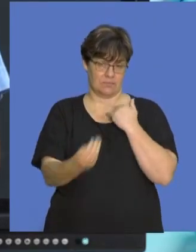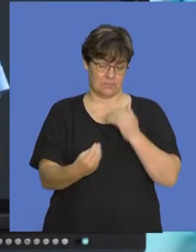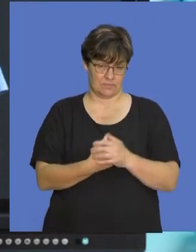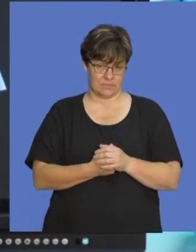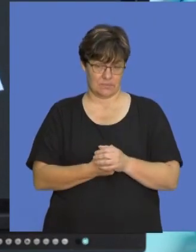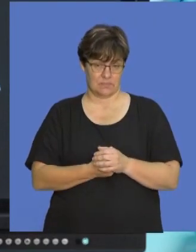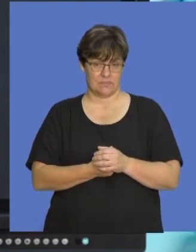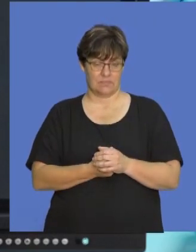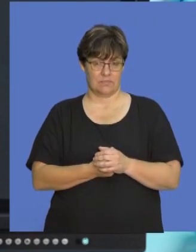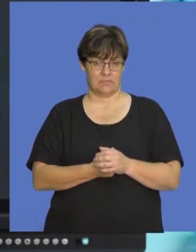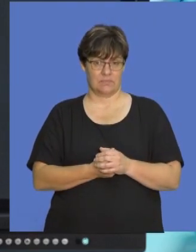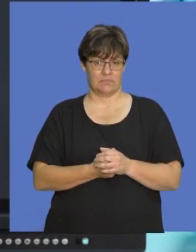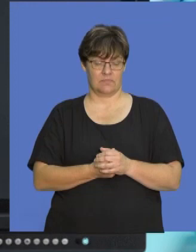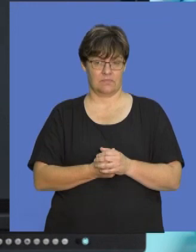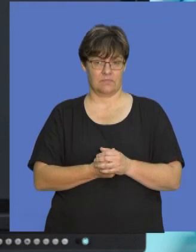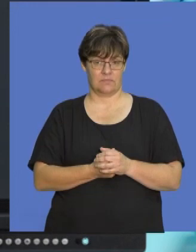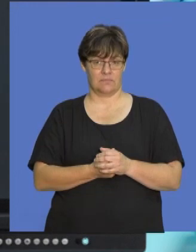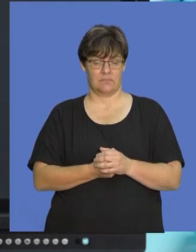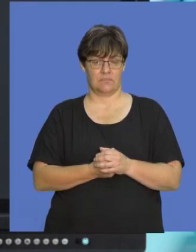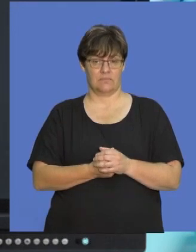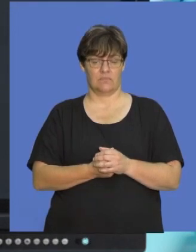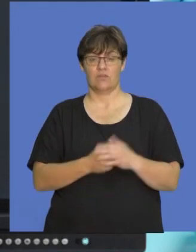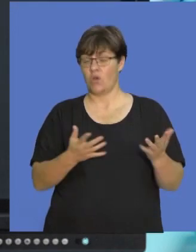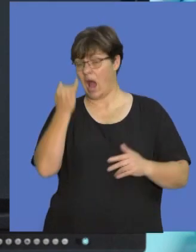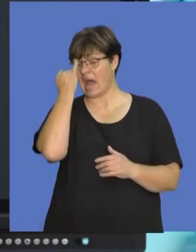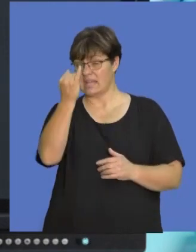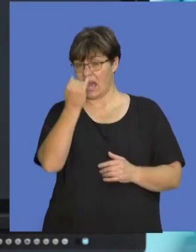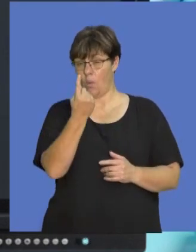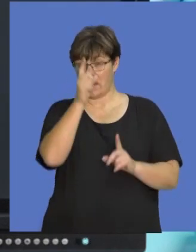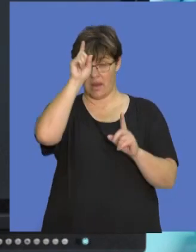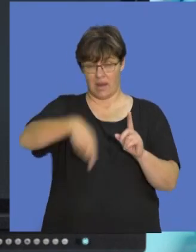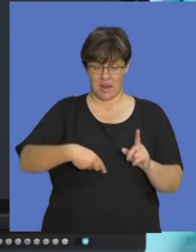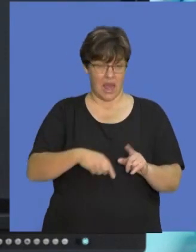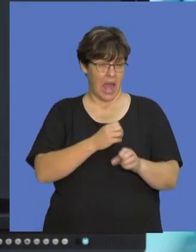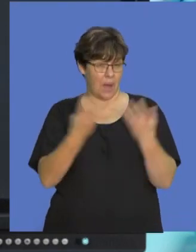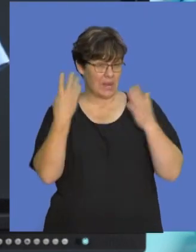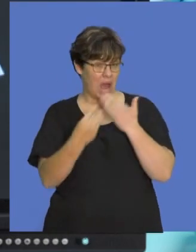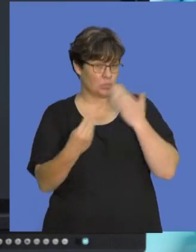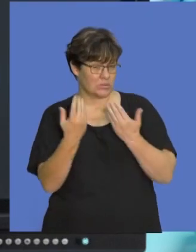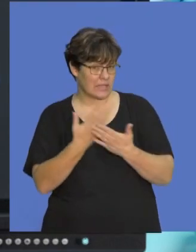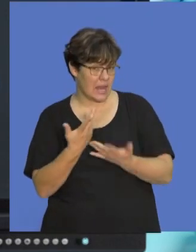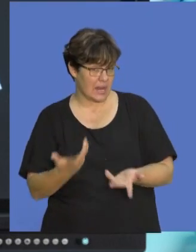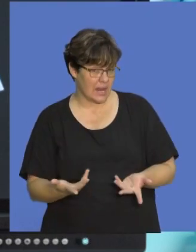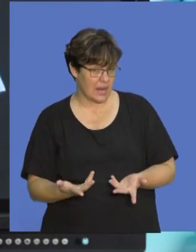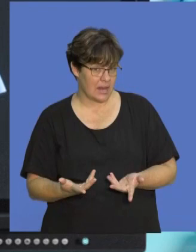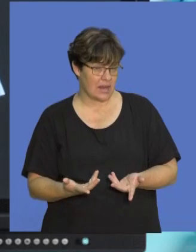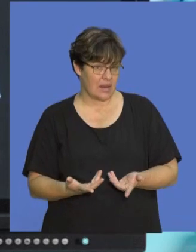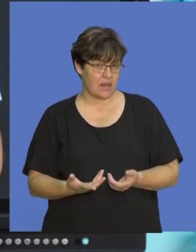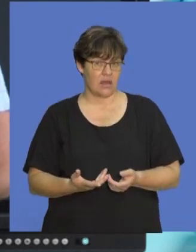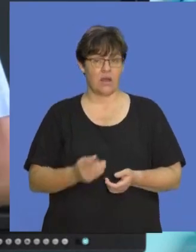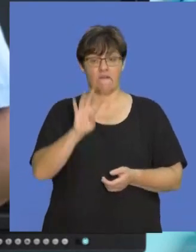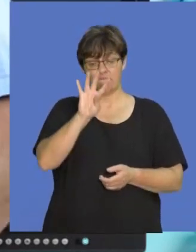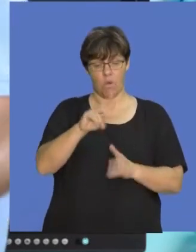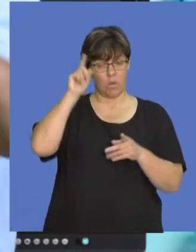possible outcomes. Okay, so I hope you've got an idea. For 1 spin, how many outcomes could there be?